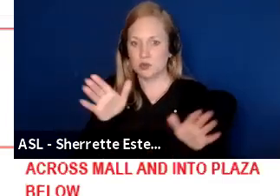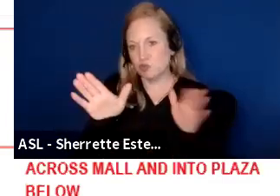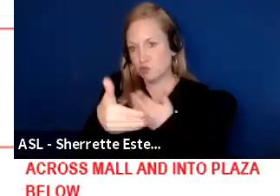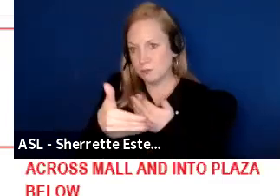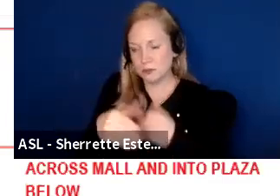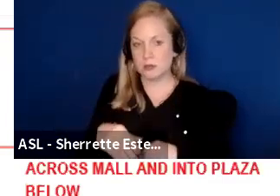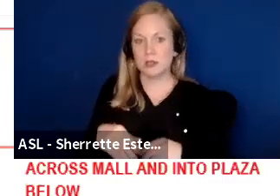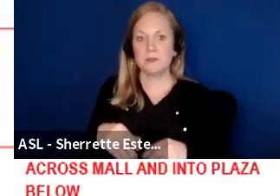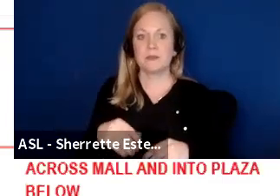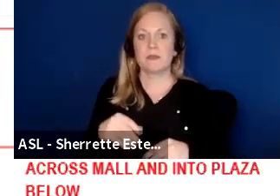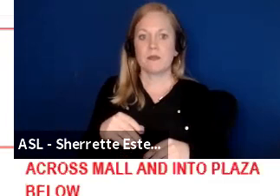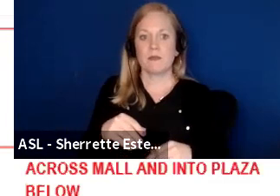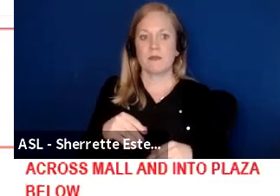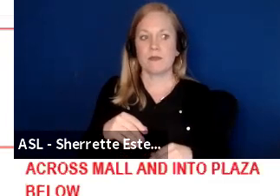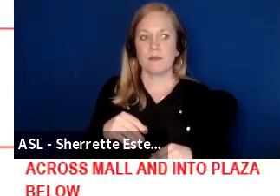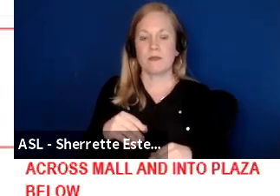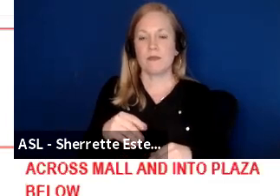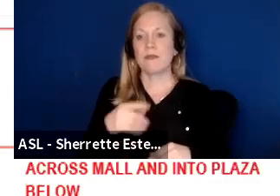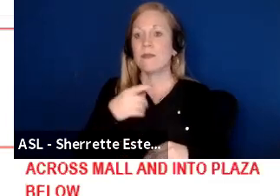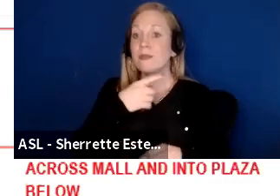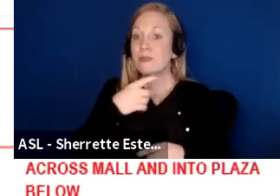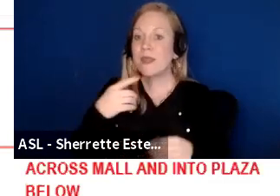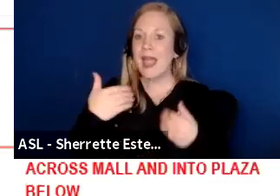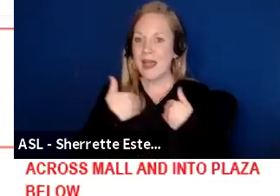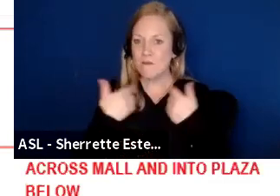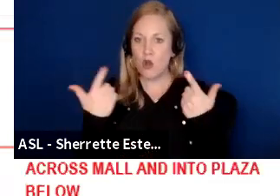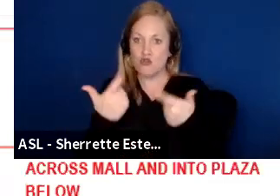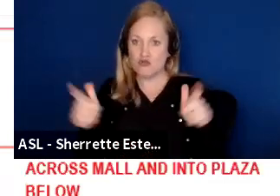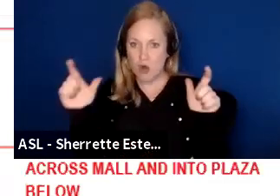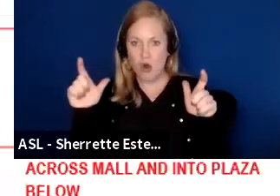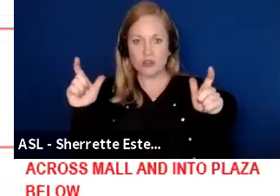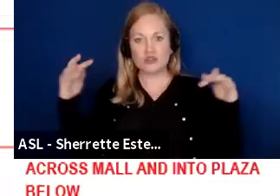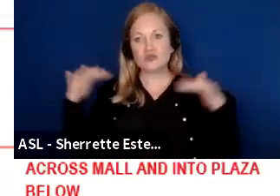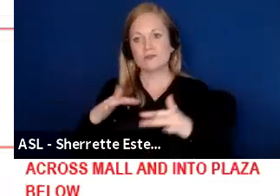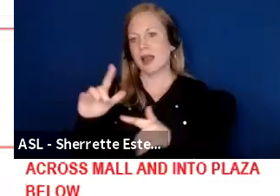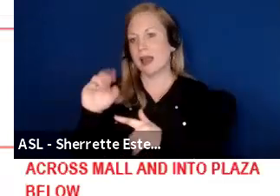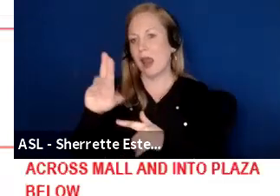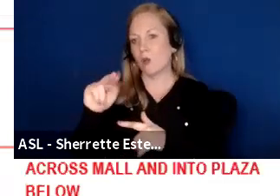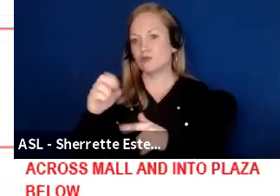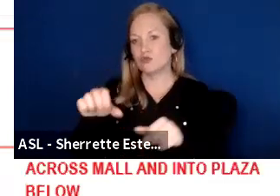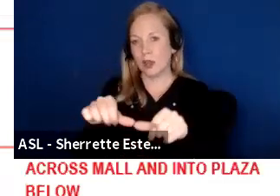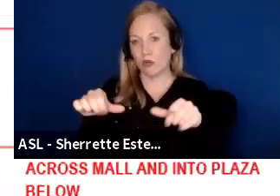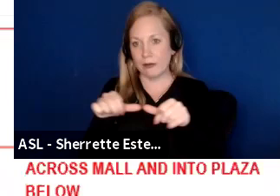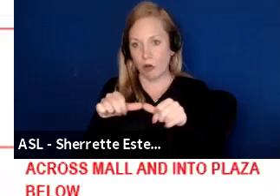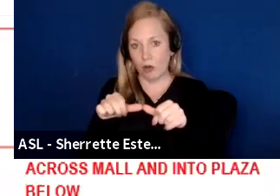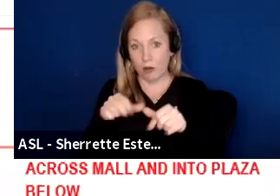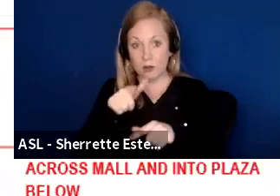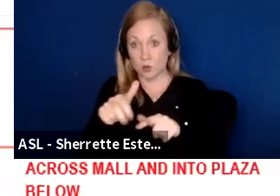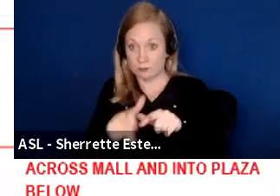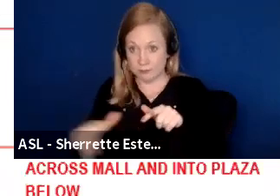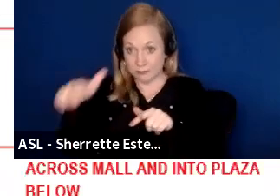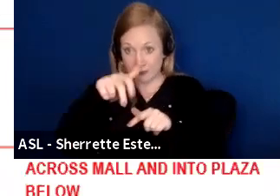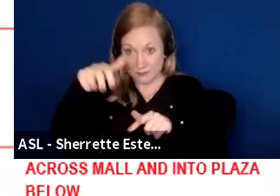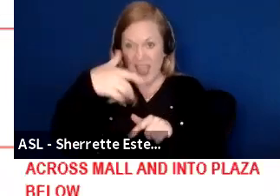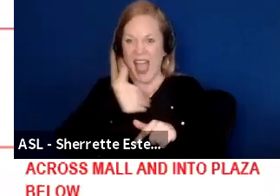rooms, they're connected by a large lounge area right off the open stair that has